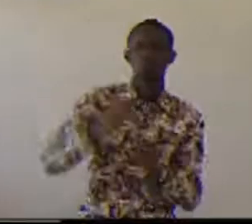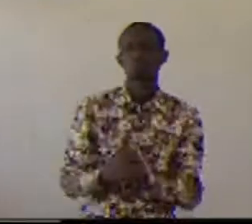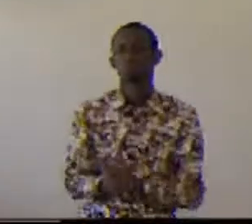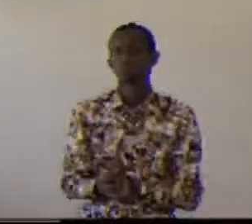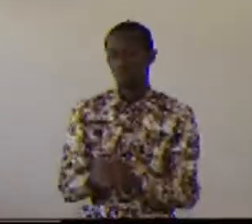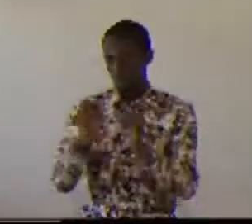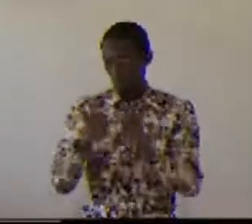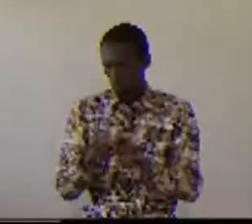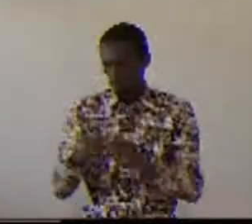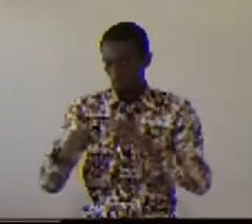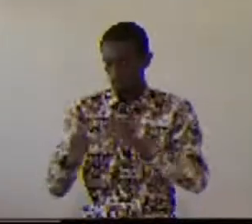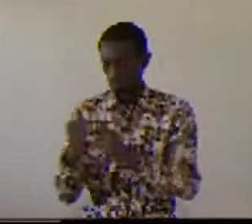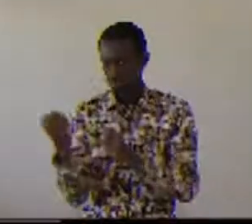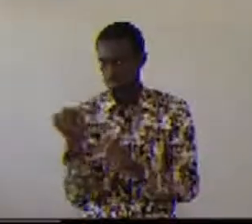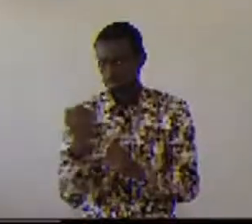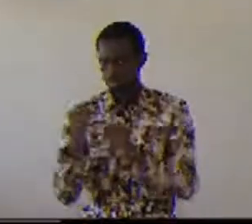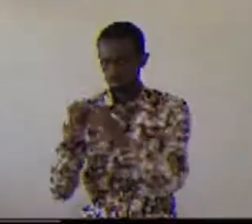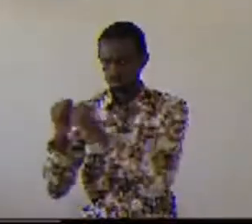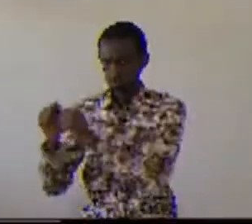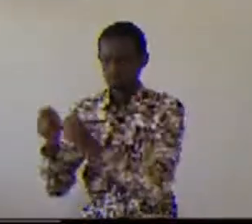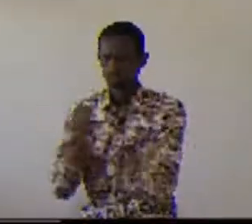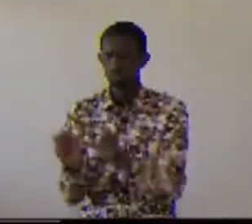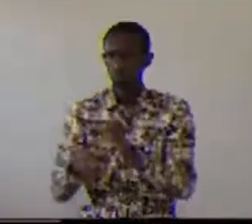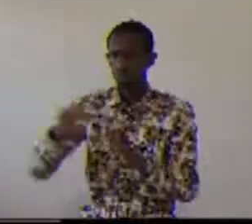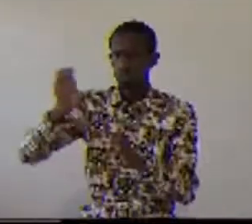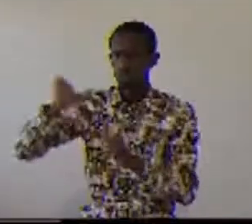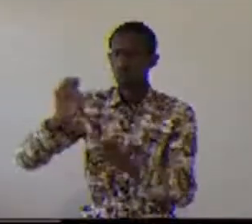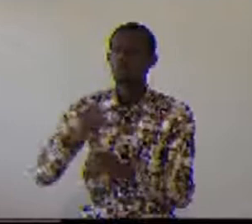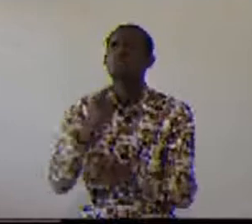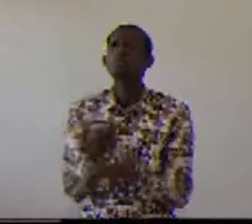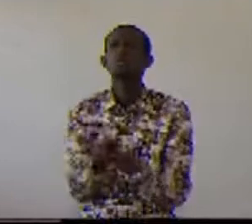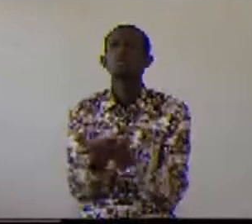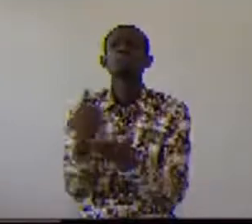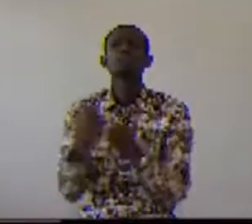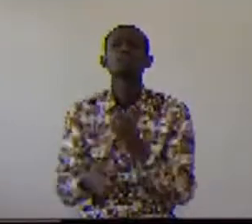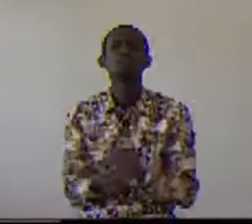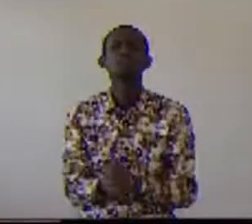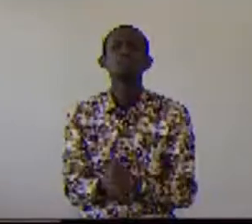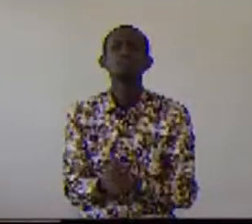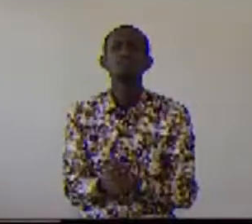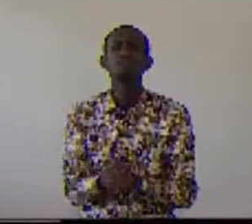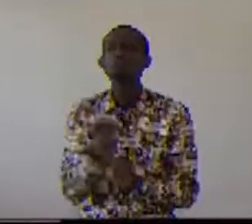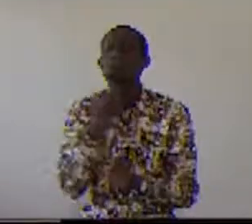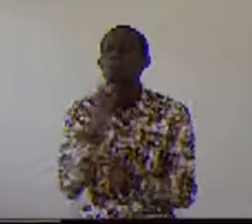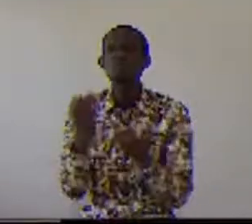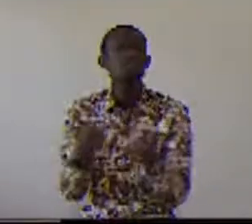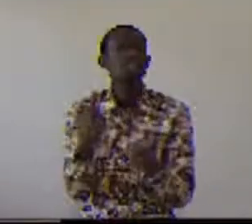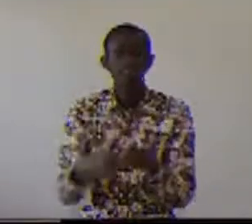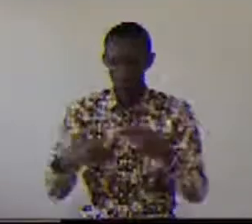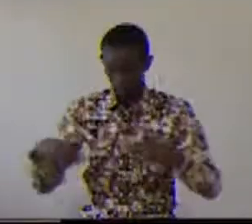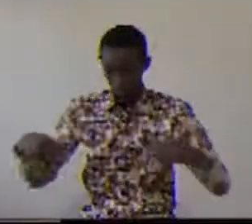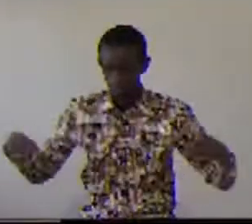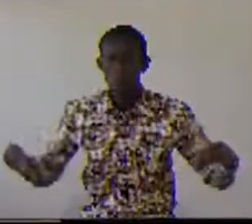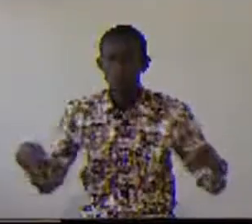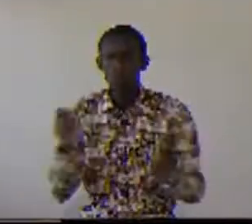state. So what is needed there? For those changes to take place, what do we need?